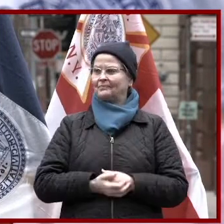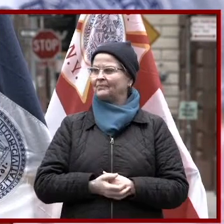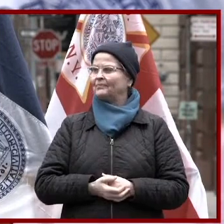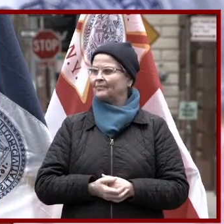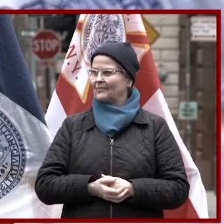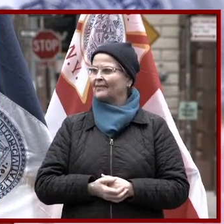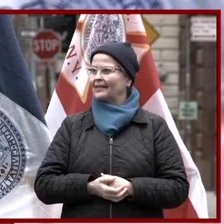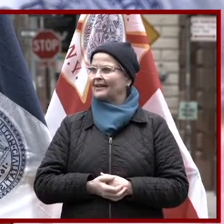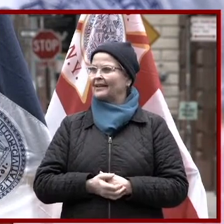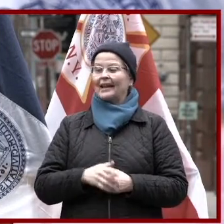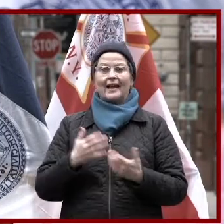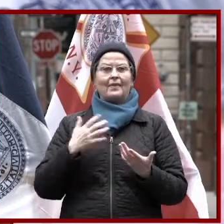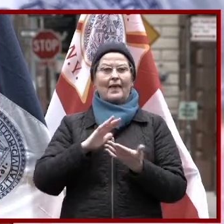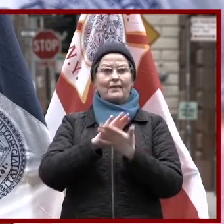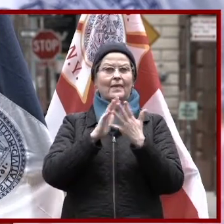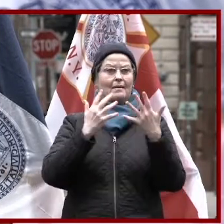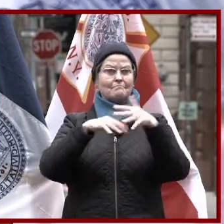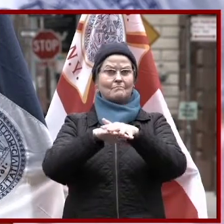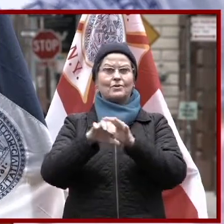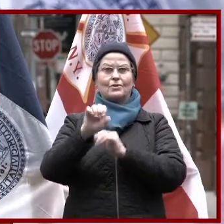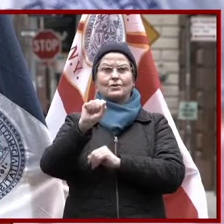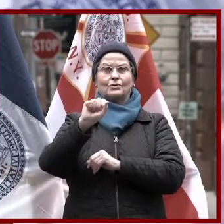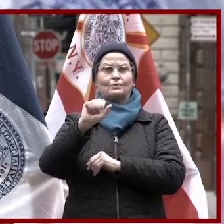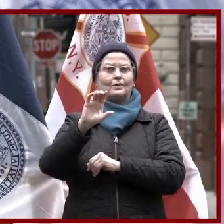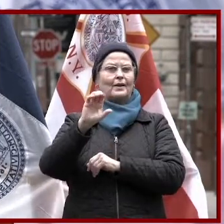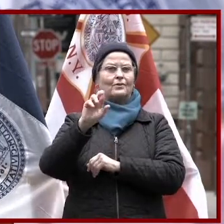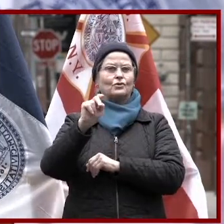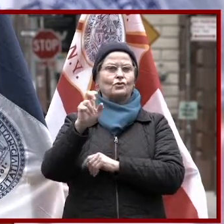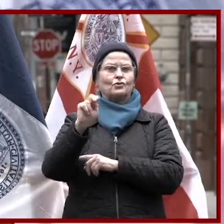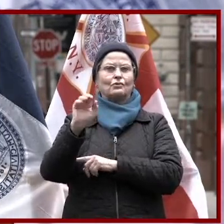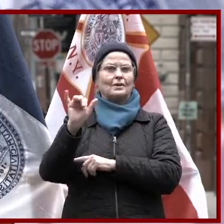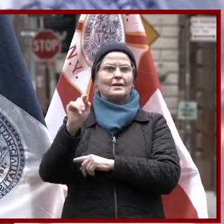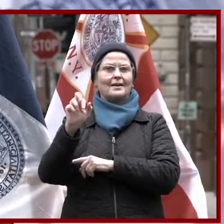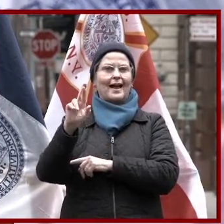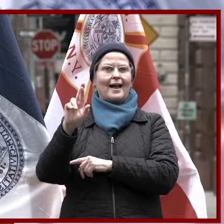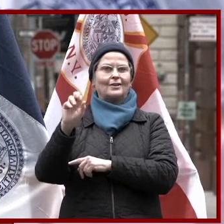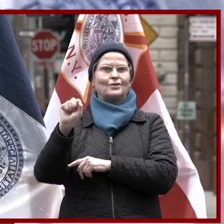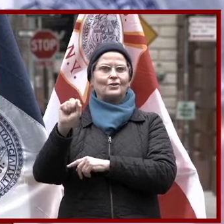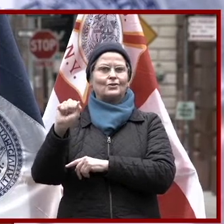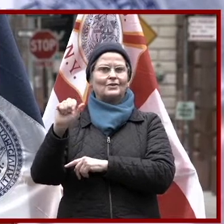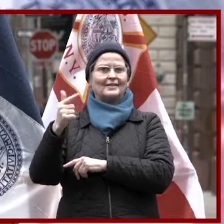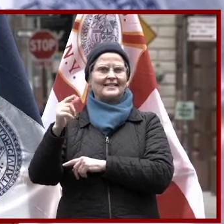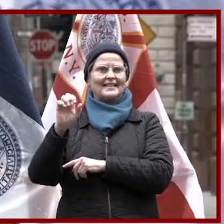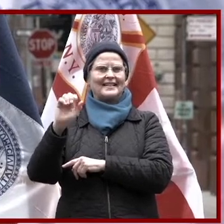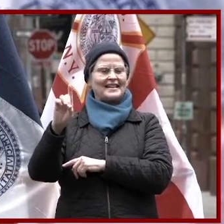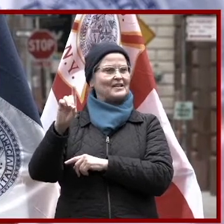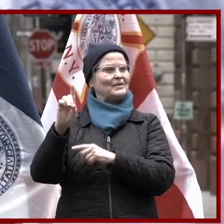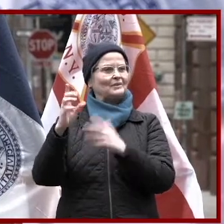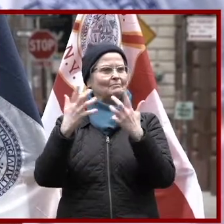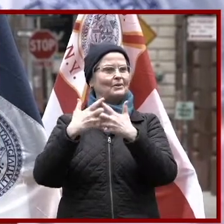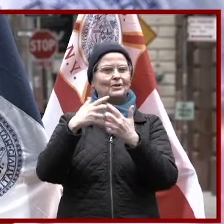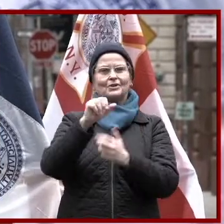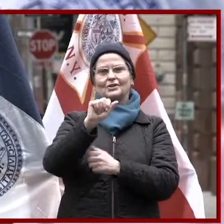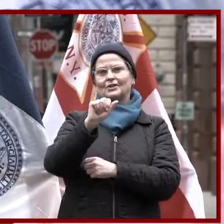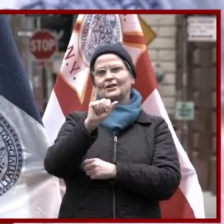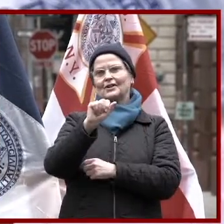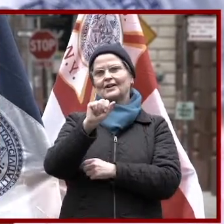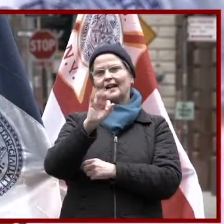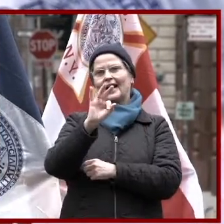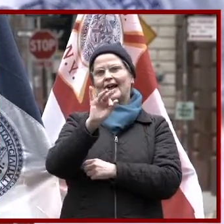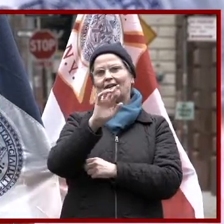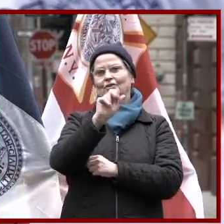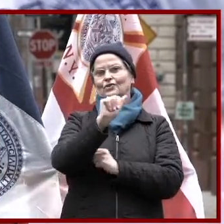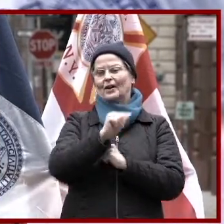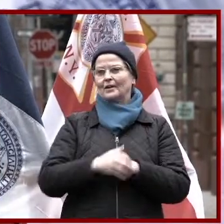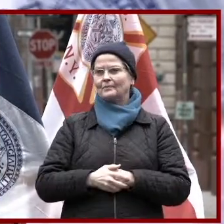SAG after, which it became when it merged with the Screen Actors Guild. As Commissioner of Labor, she was instrumental in getting New York State to support the New